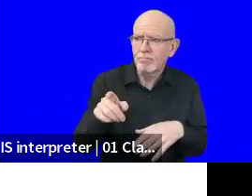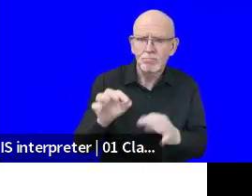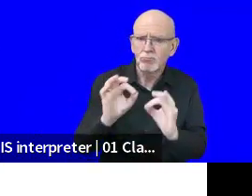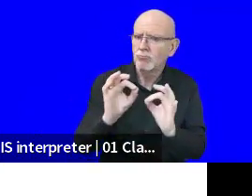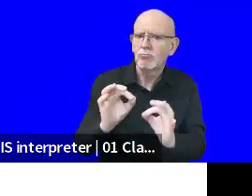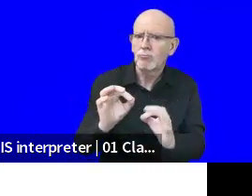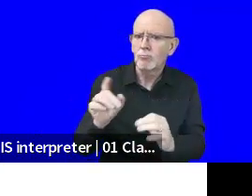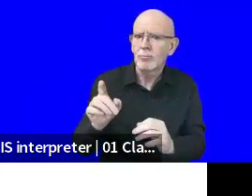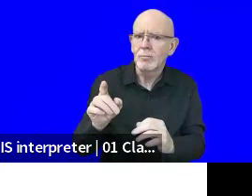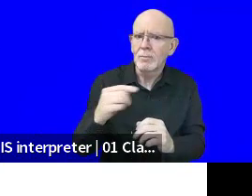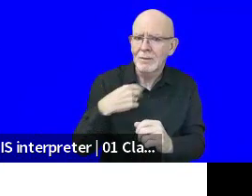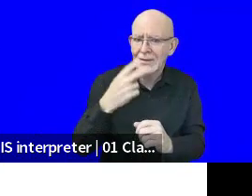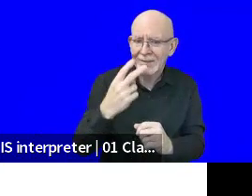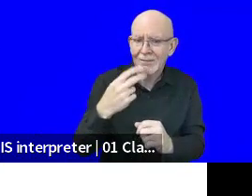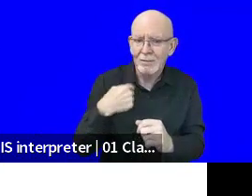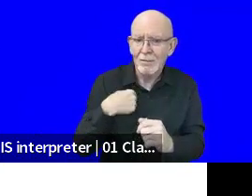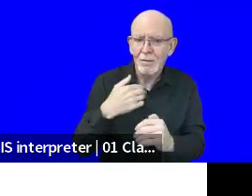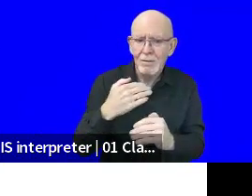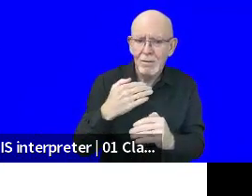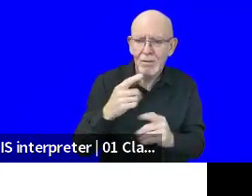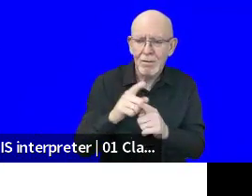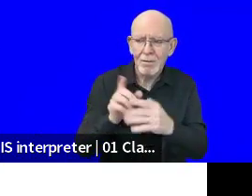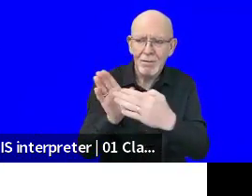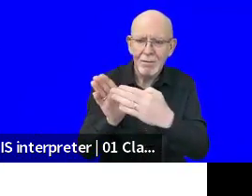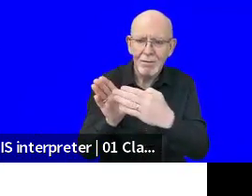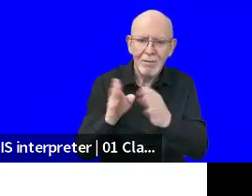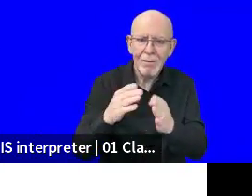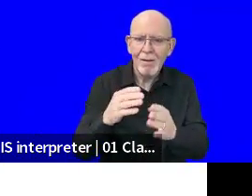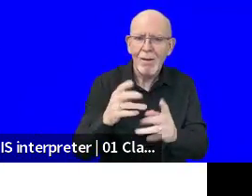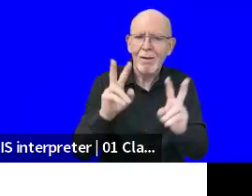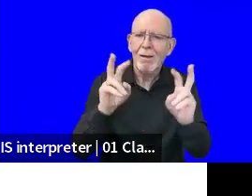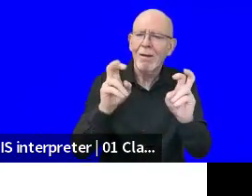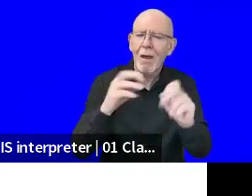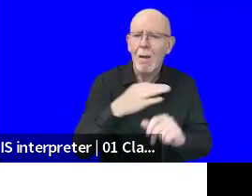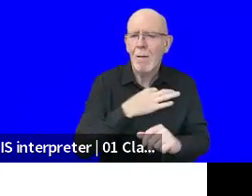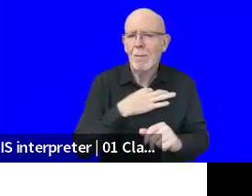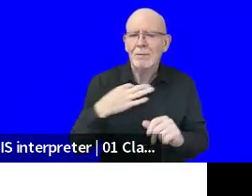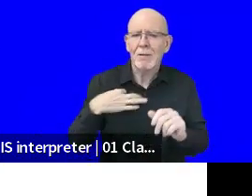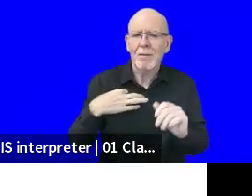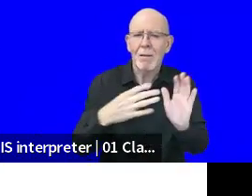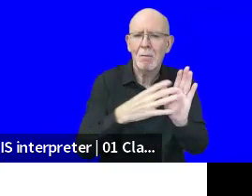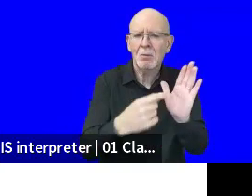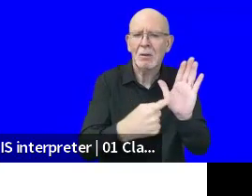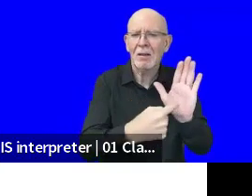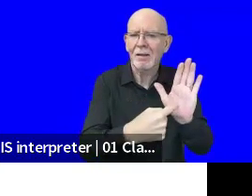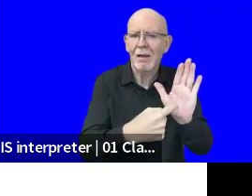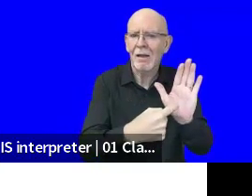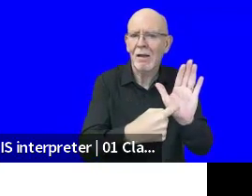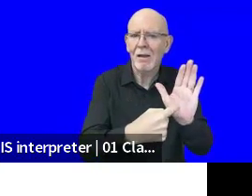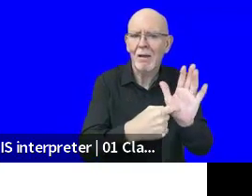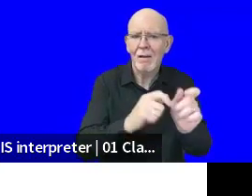disability towards a social model, and we are in the stage of introducing new assessment and